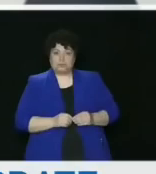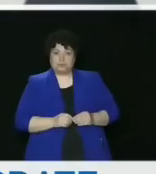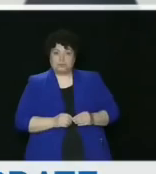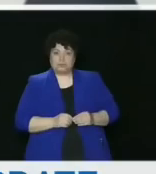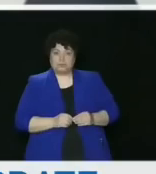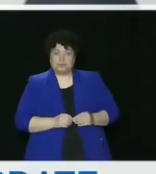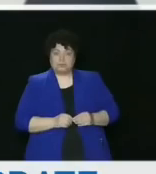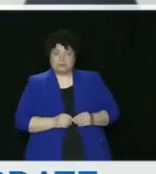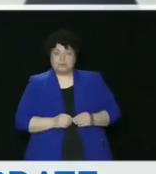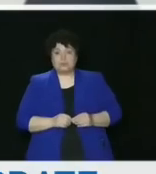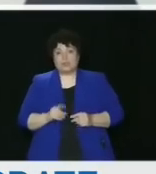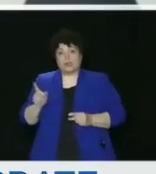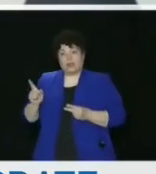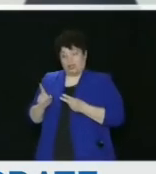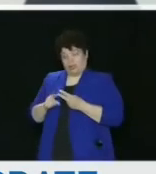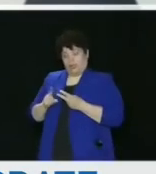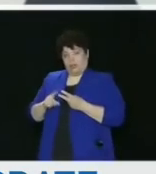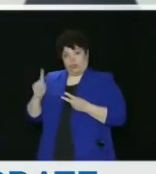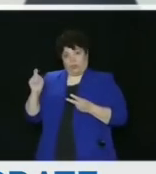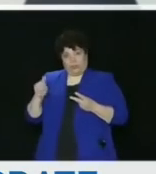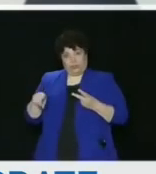Follow-up question?